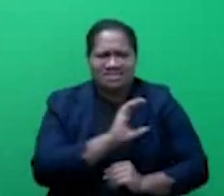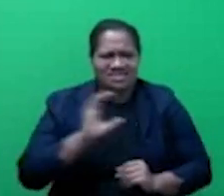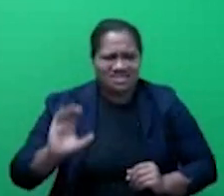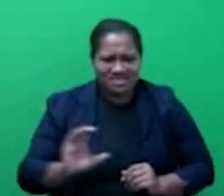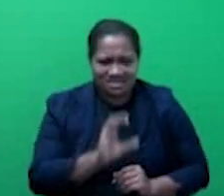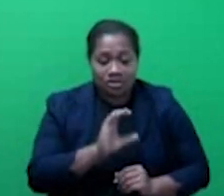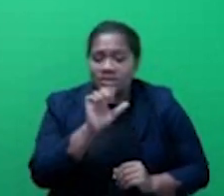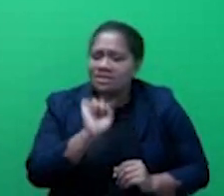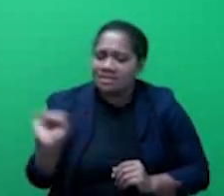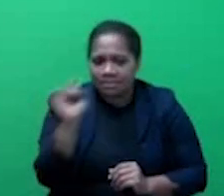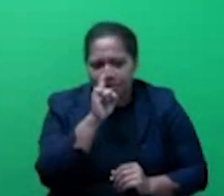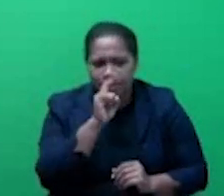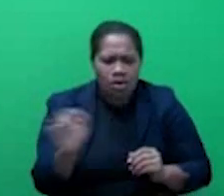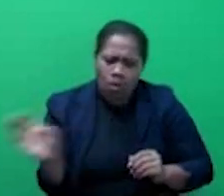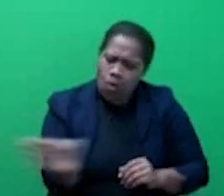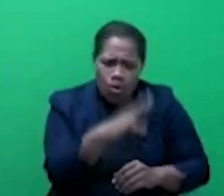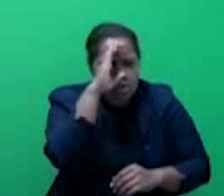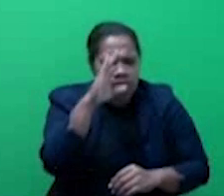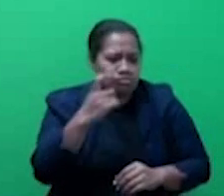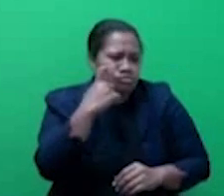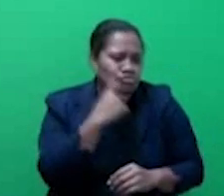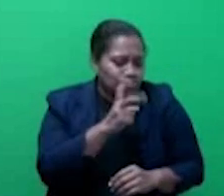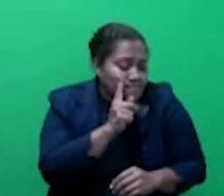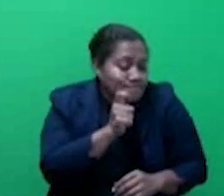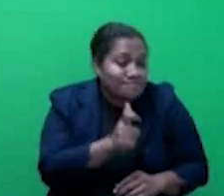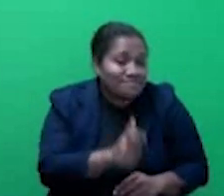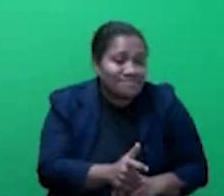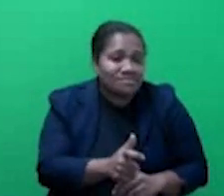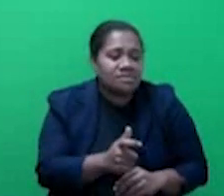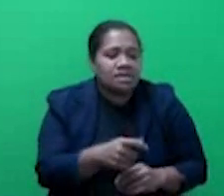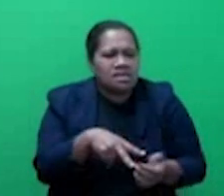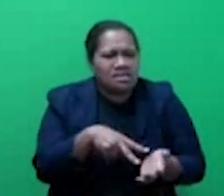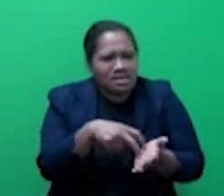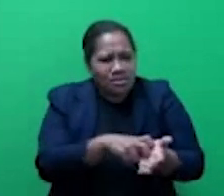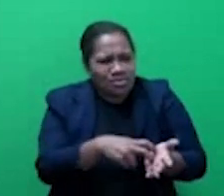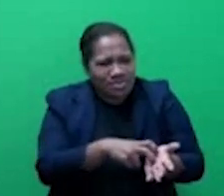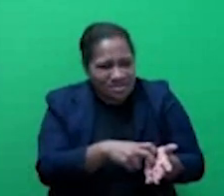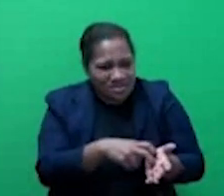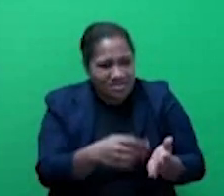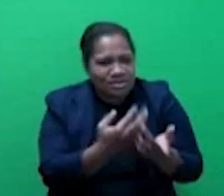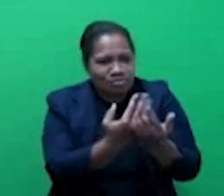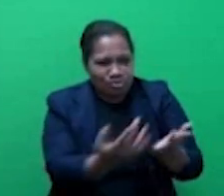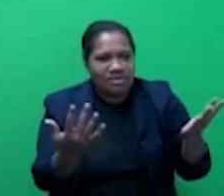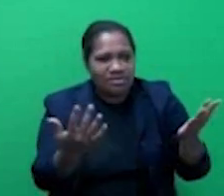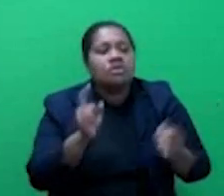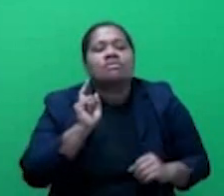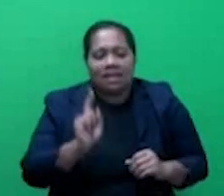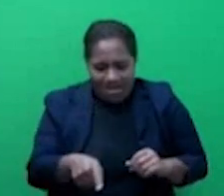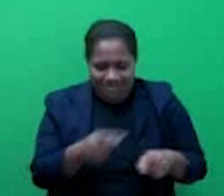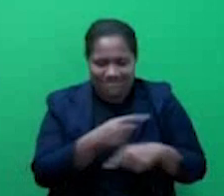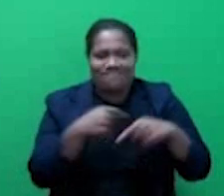Generally, every country tries to look after the vulnerable population, and that's what we are doing